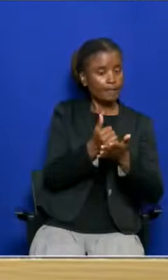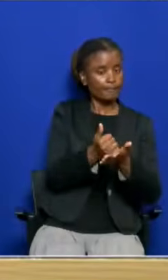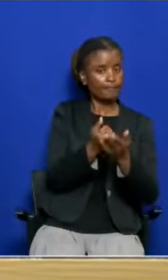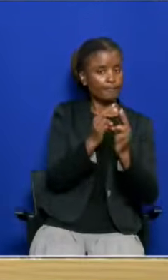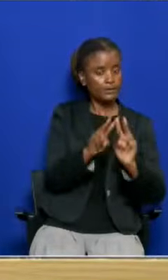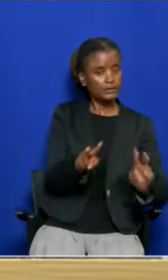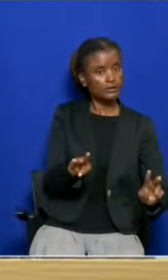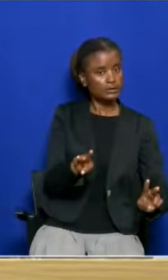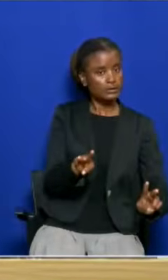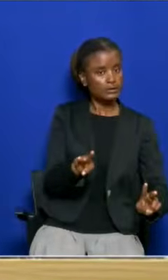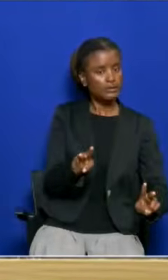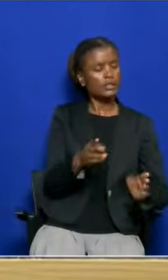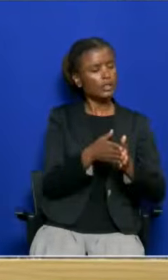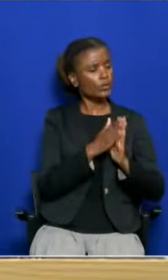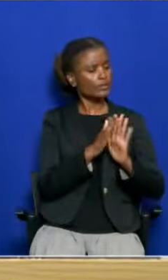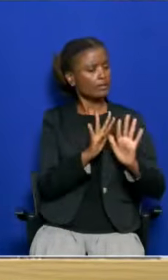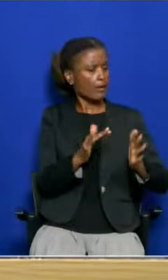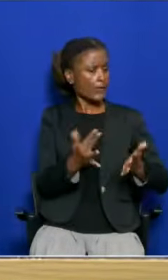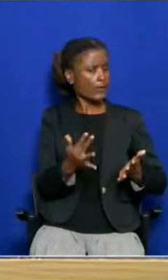I think at